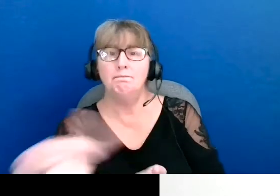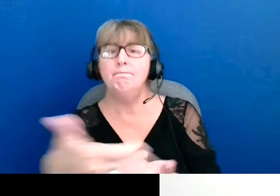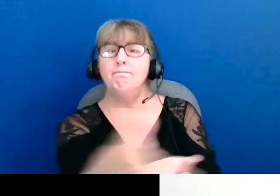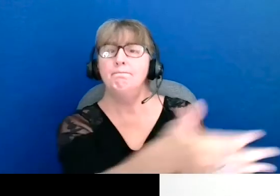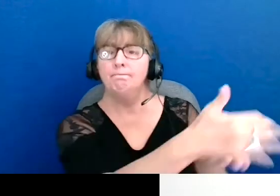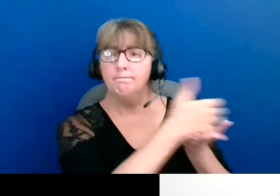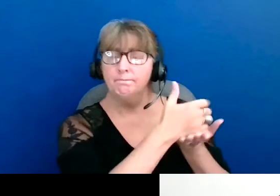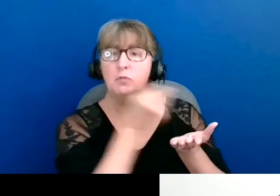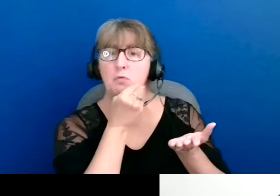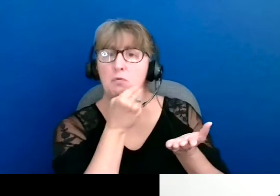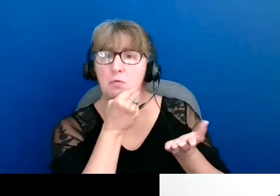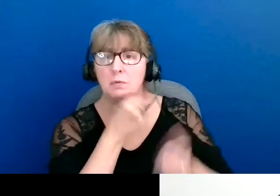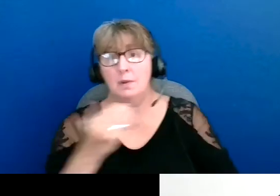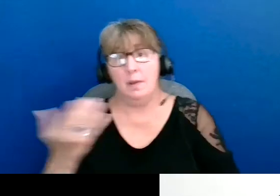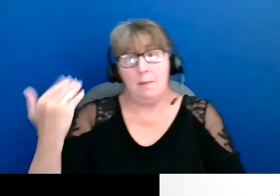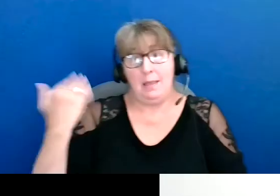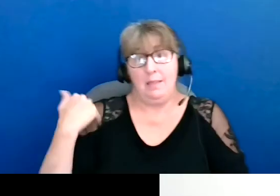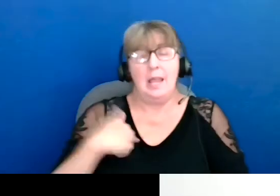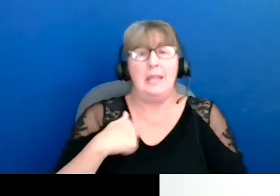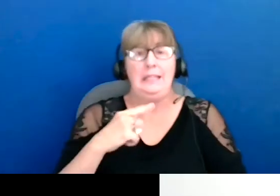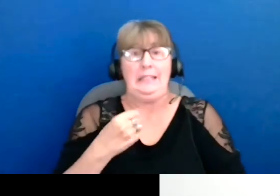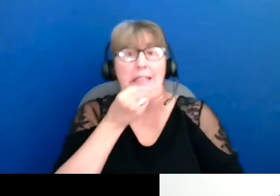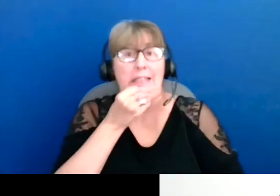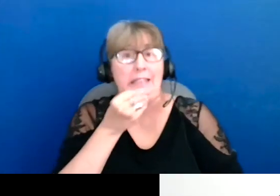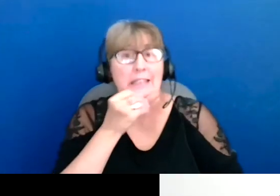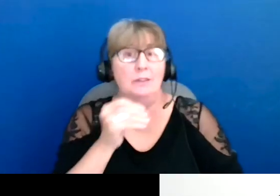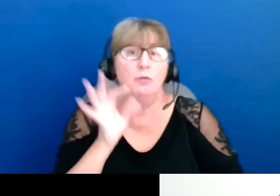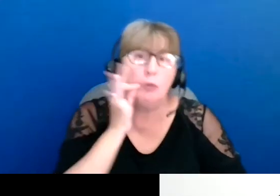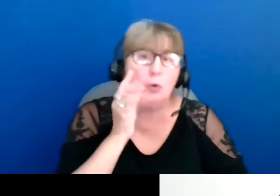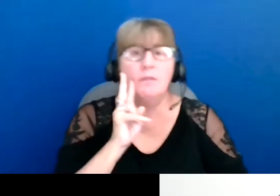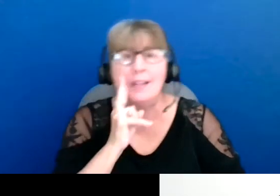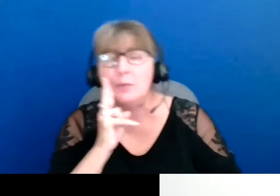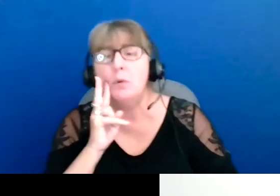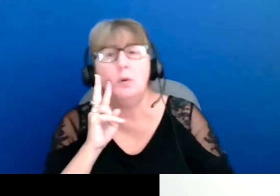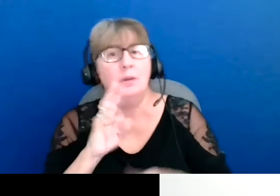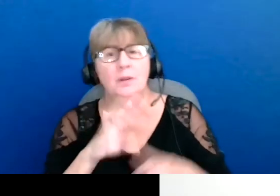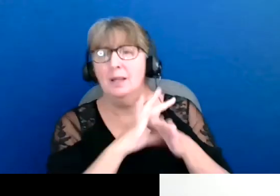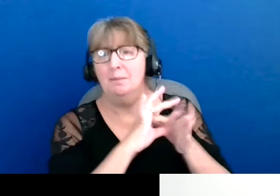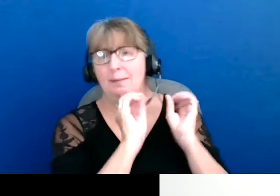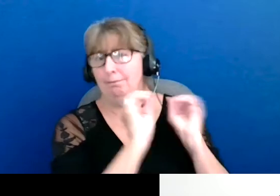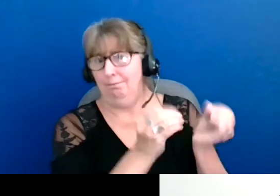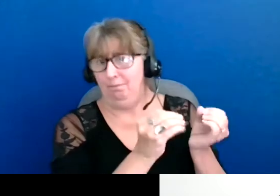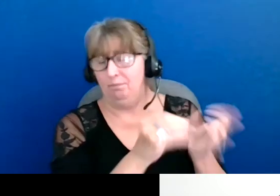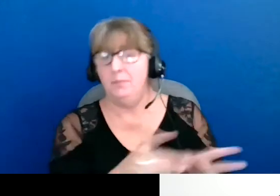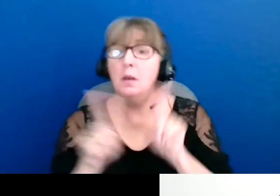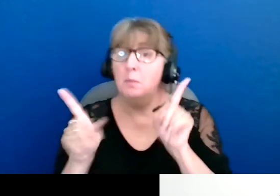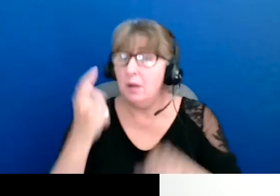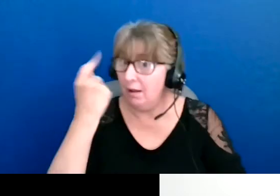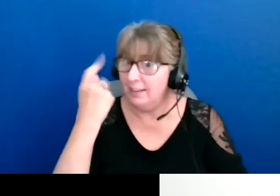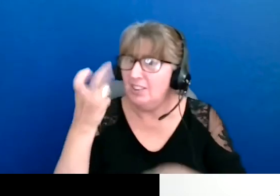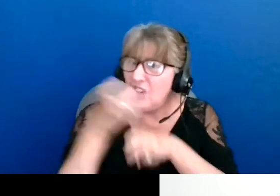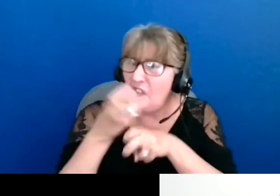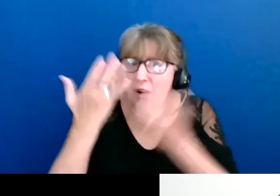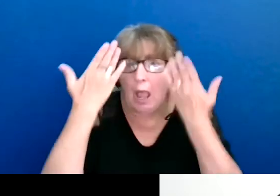Back then, I was a vegetarian, and it was really hard to eat vegetarian when you don't know what the food choices are.